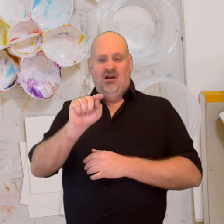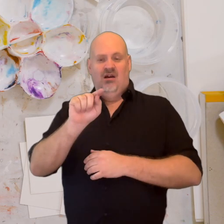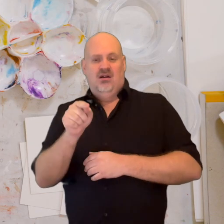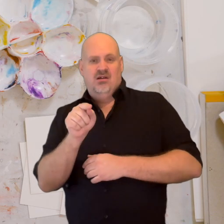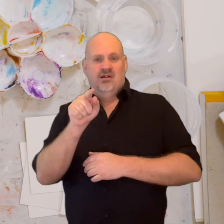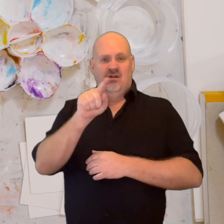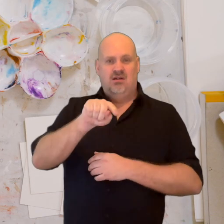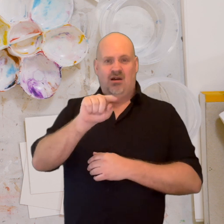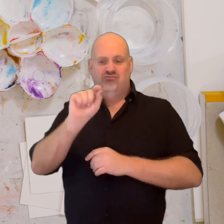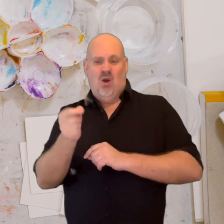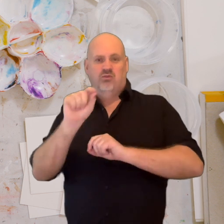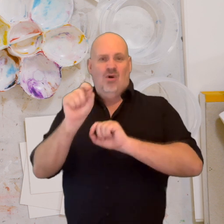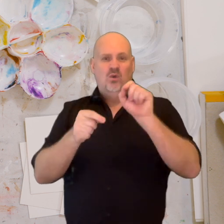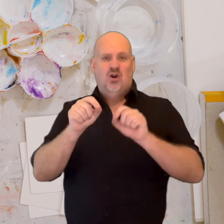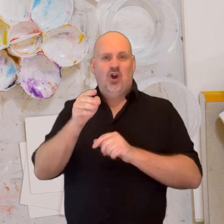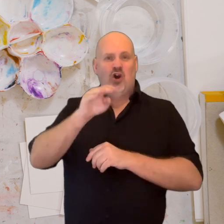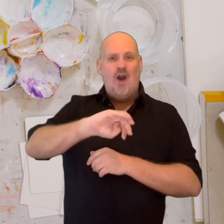just put